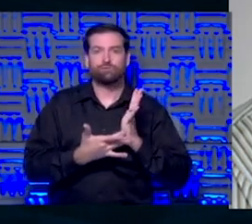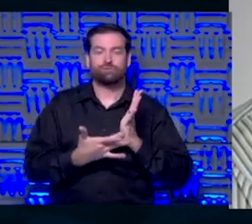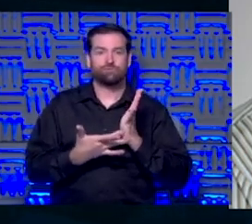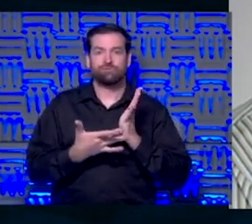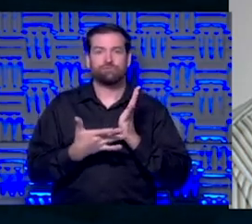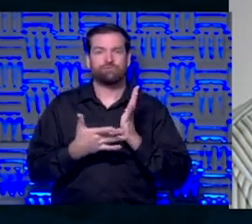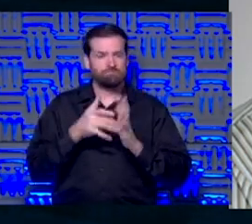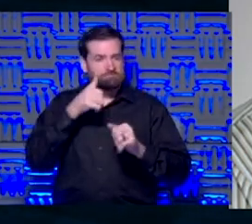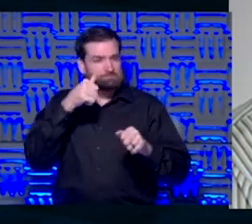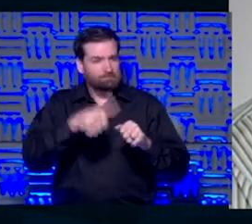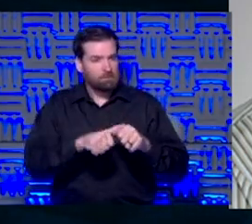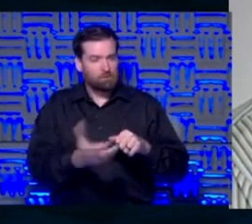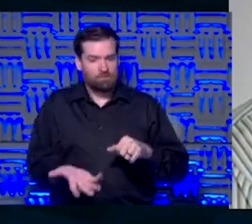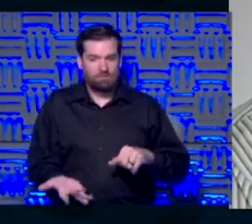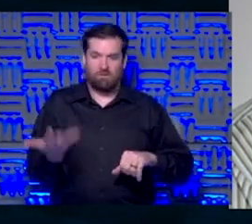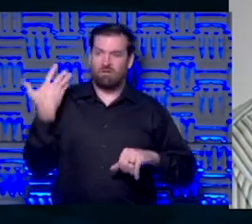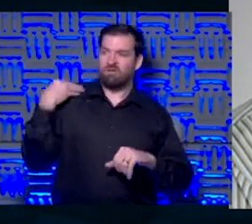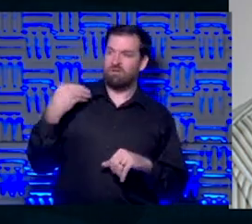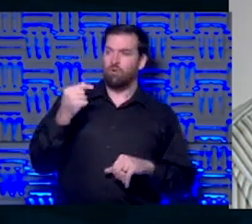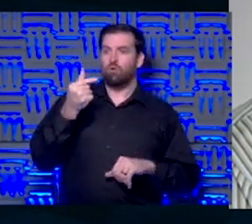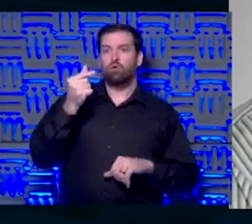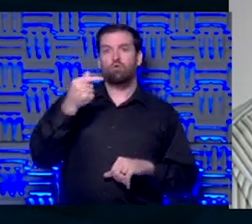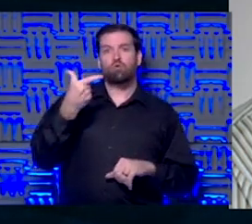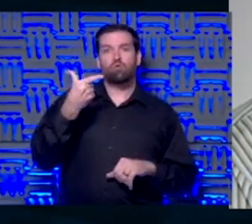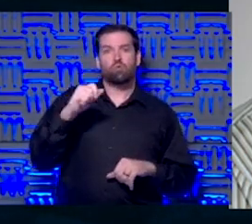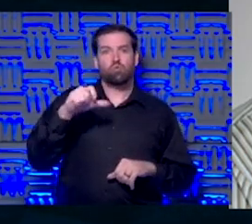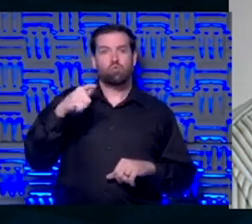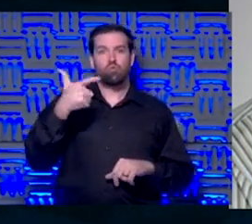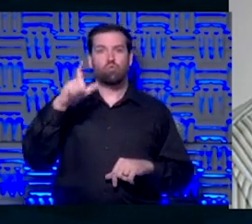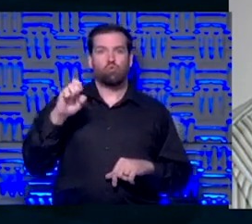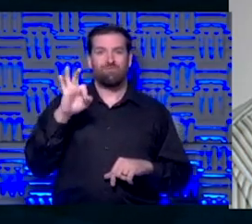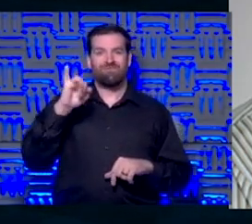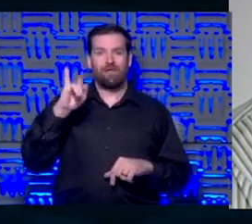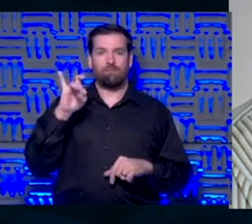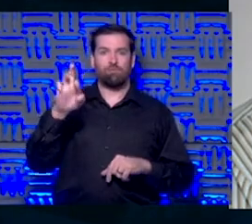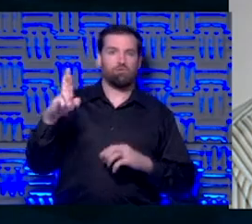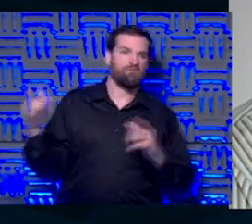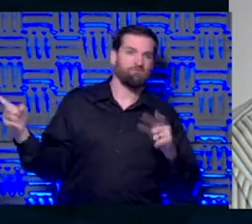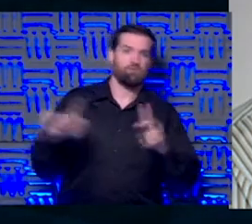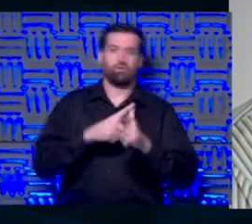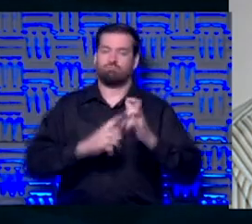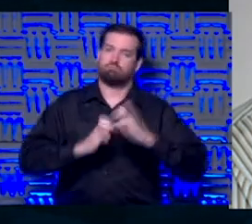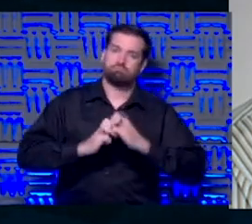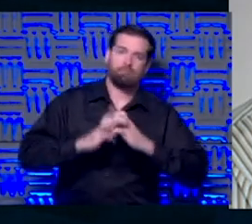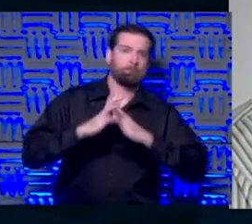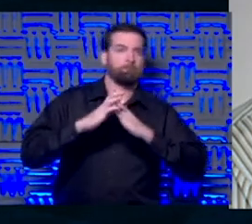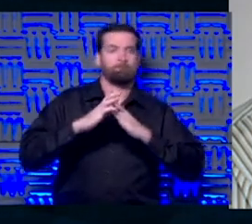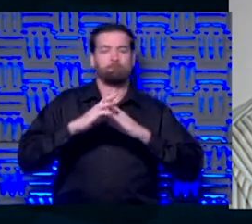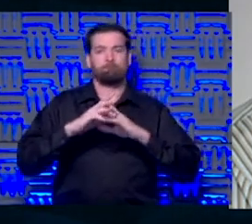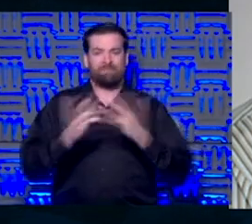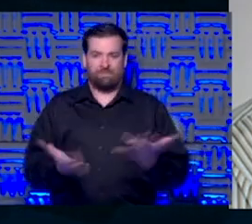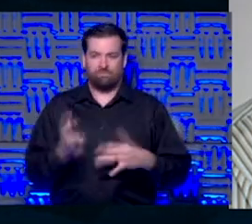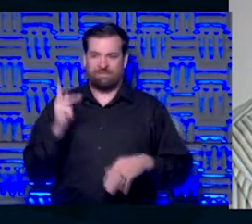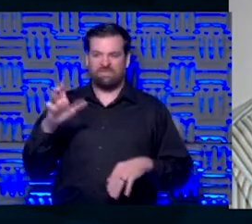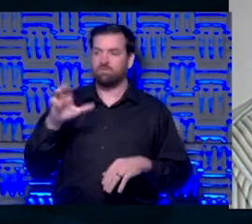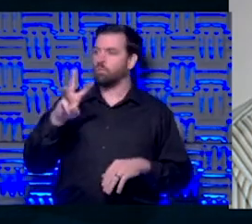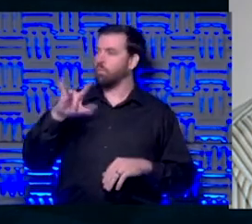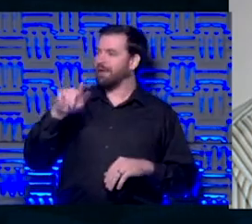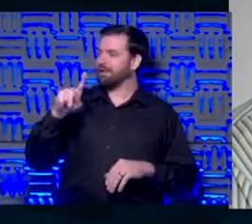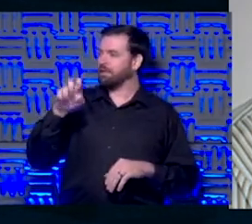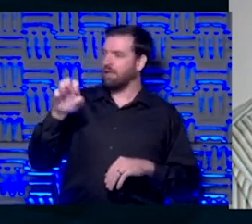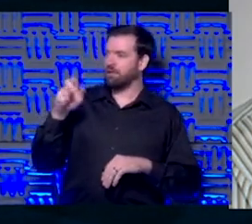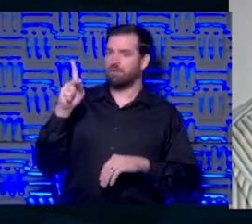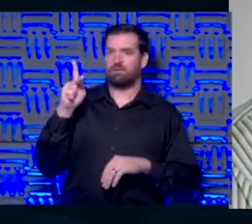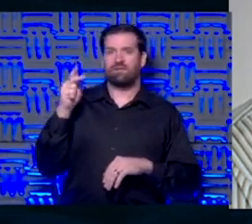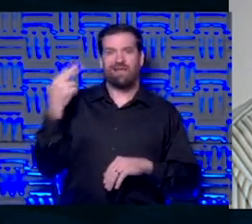You remember that back when Google Fiber first came to Kansas City, they made their announcement over at Wyandotte High School in Kansas